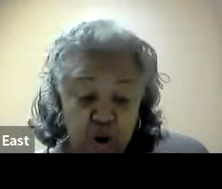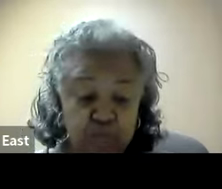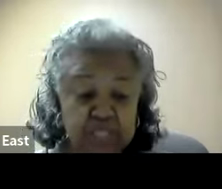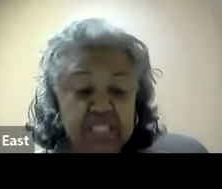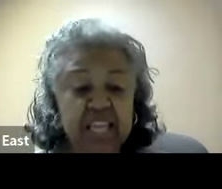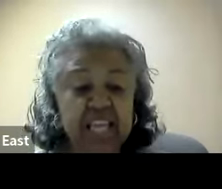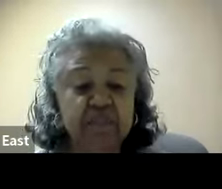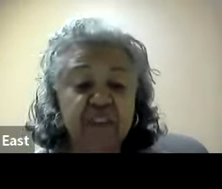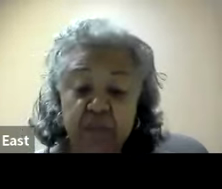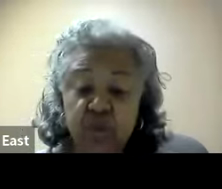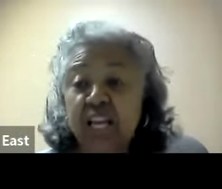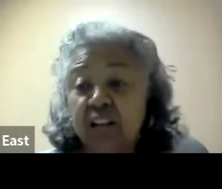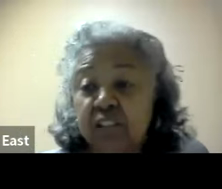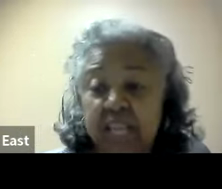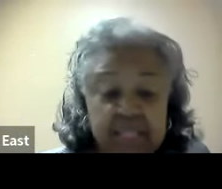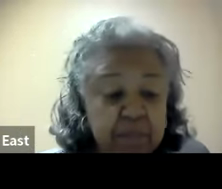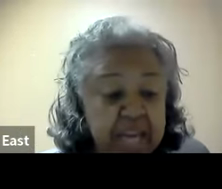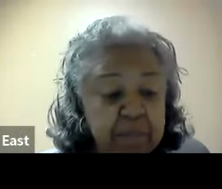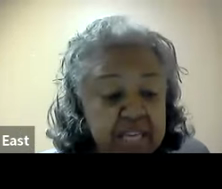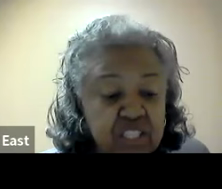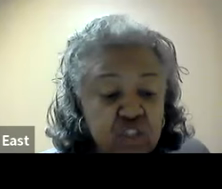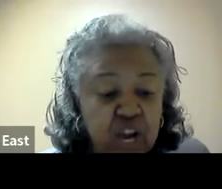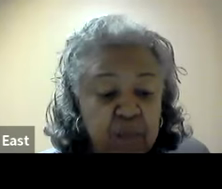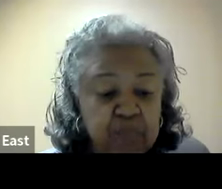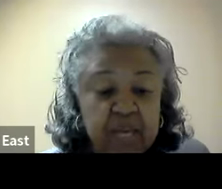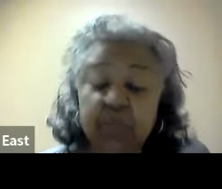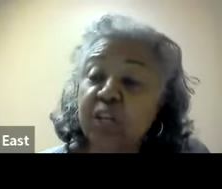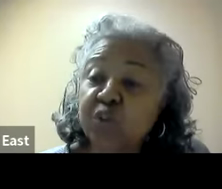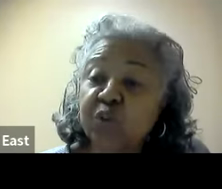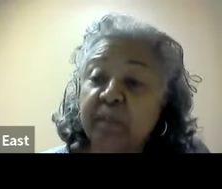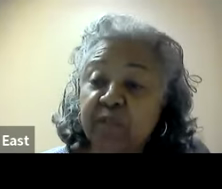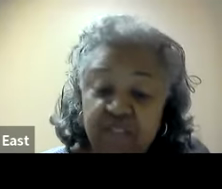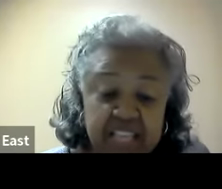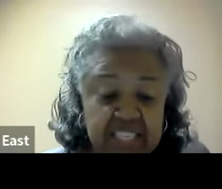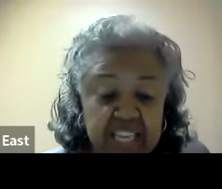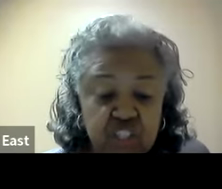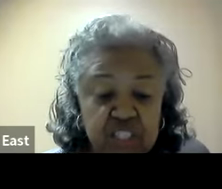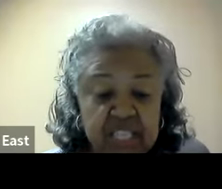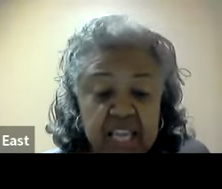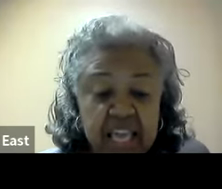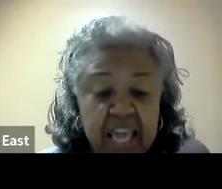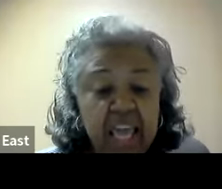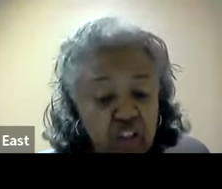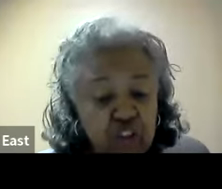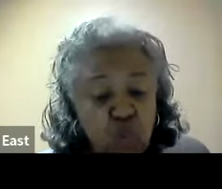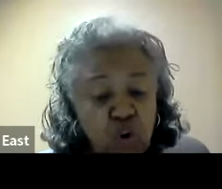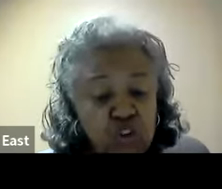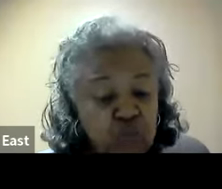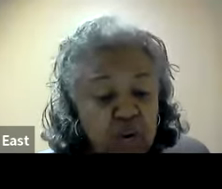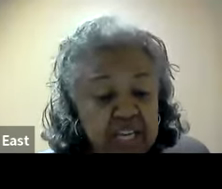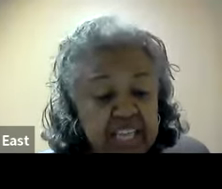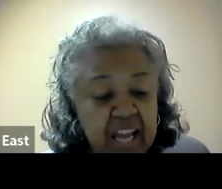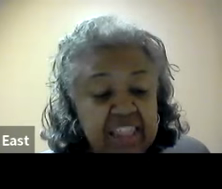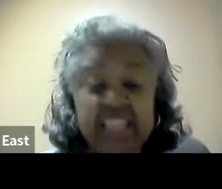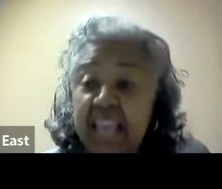Health Department, Vibrant Health, and the medicine shop that administers some of our vaccinations, healthcare workers